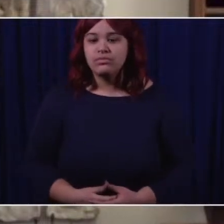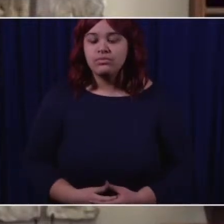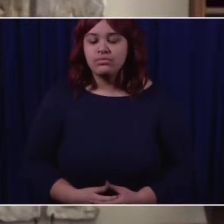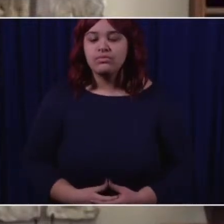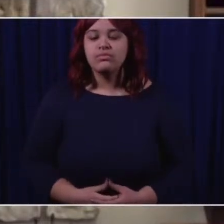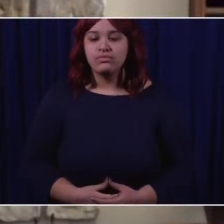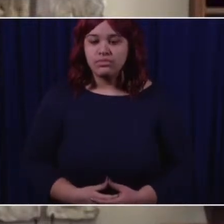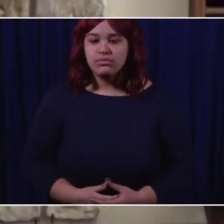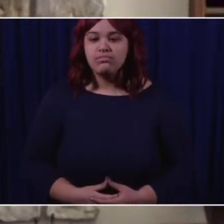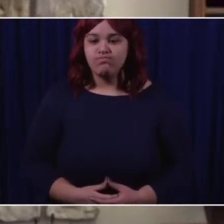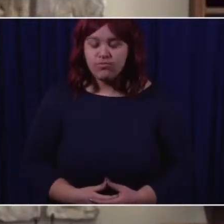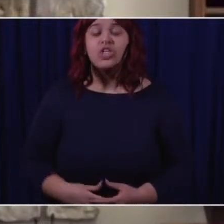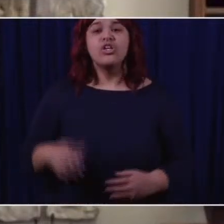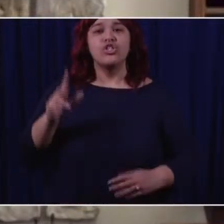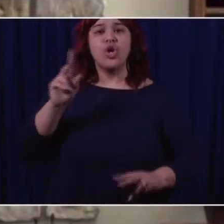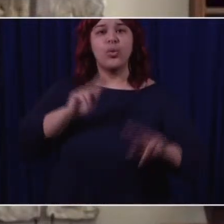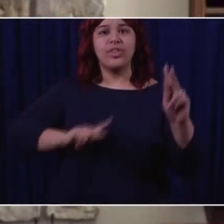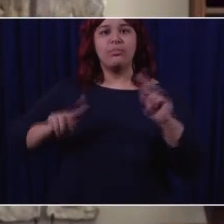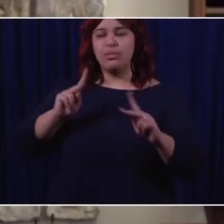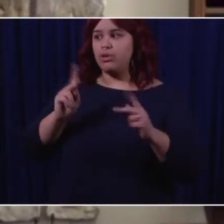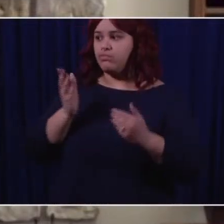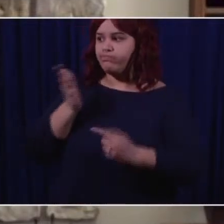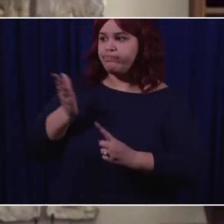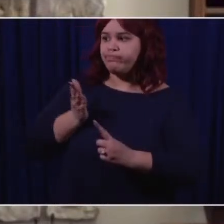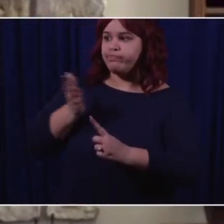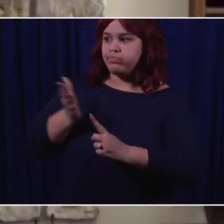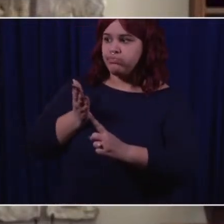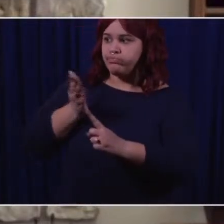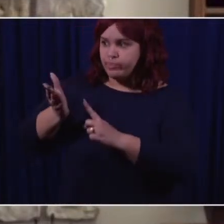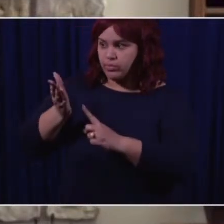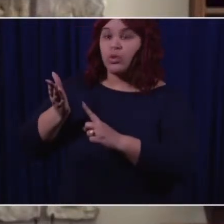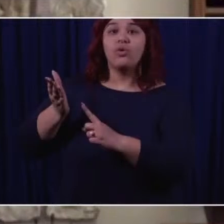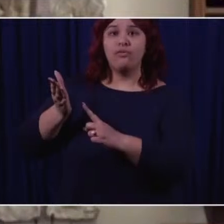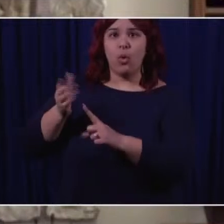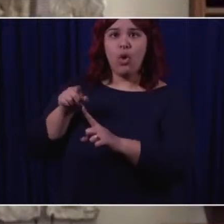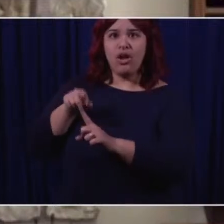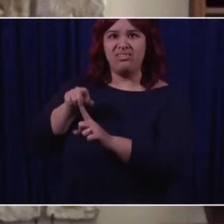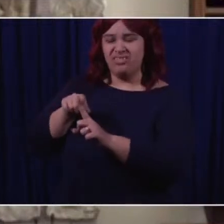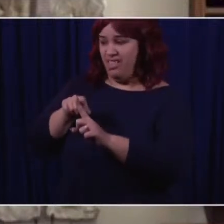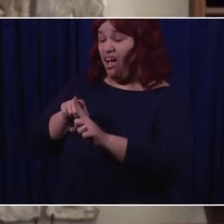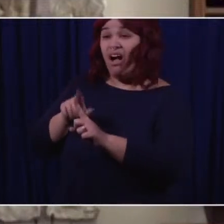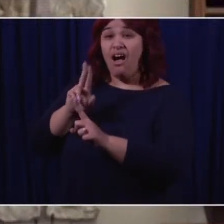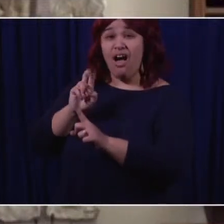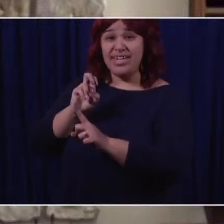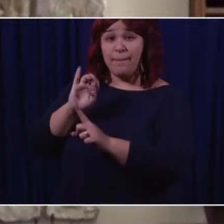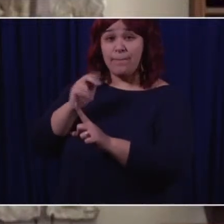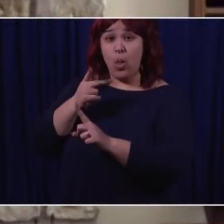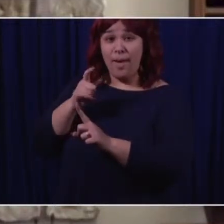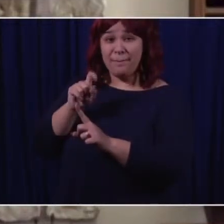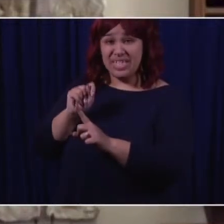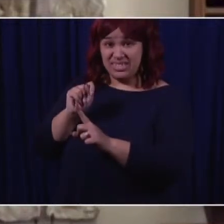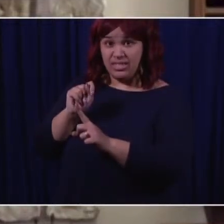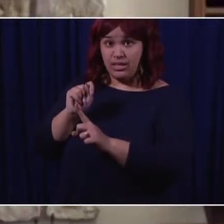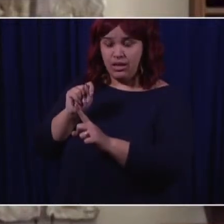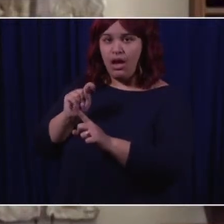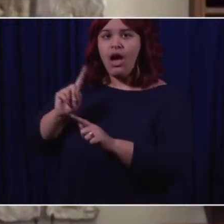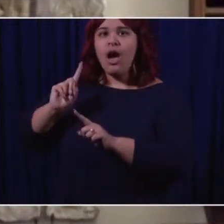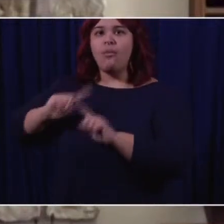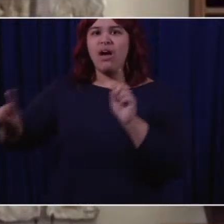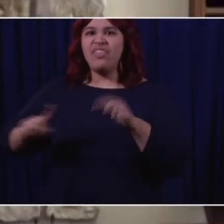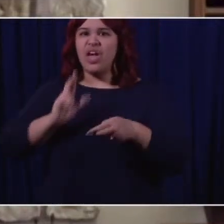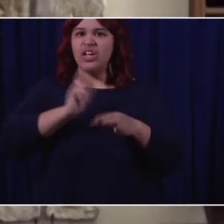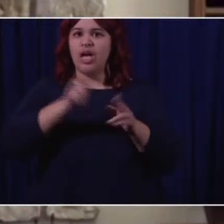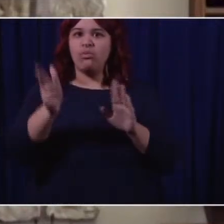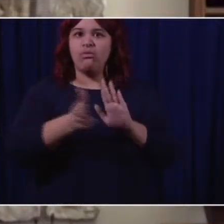impact legitimate claims. What is your message to Ohioans who have been flagged for fraud, who genuinely need the money and haven't been paid in